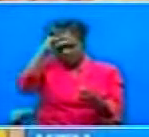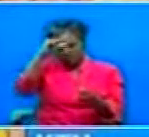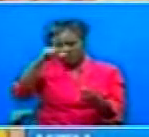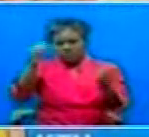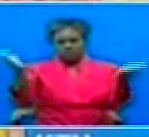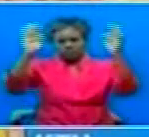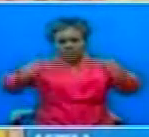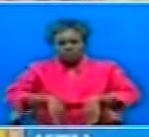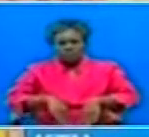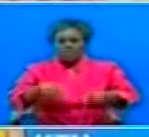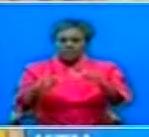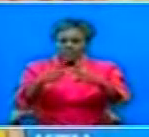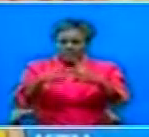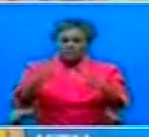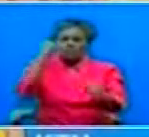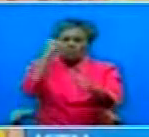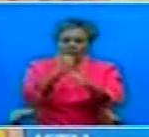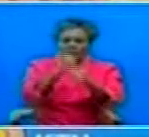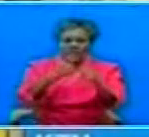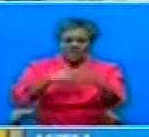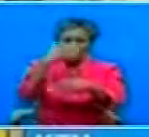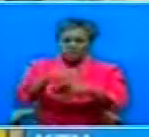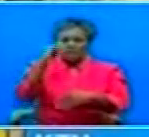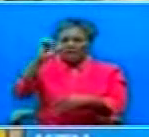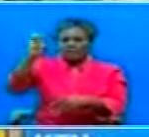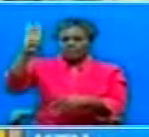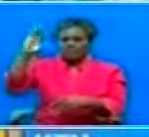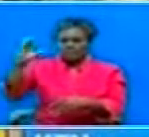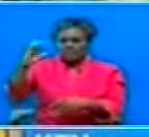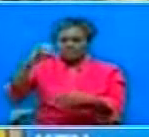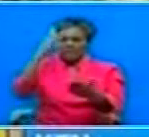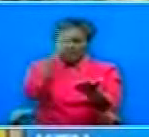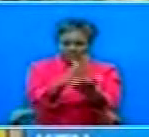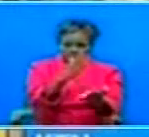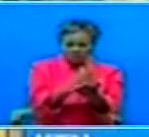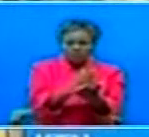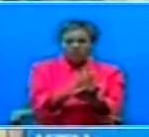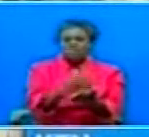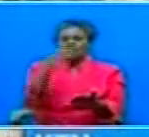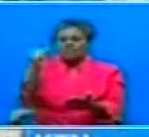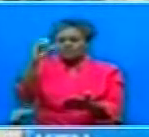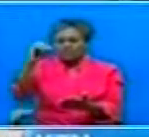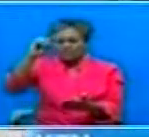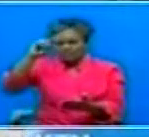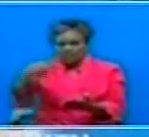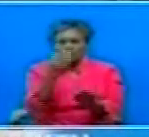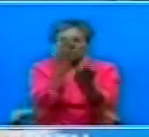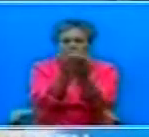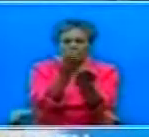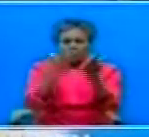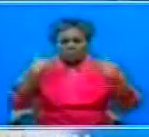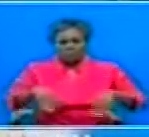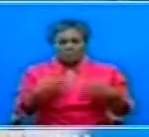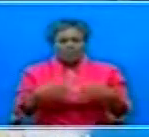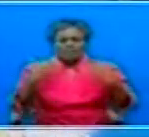The commission will start working after the IEBC verifies the identities of some 50,000 petitioners. The people of